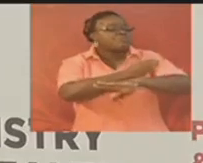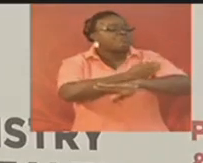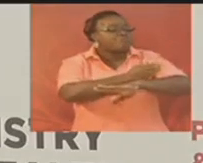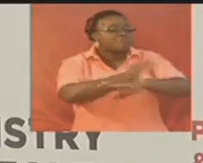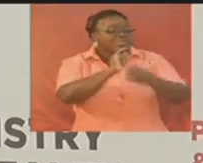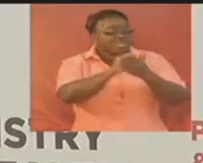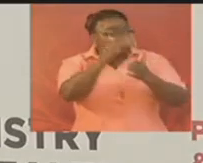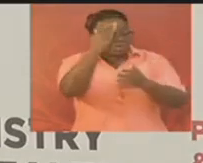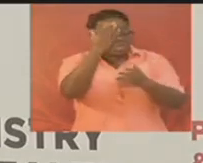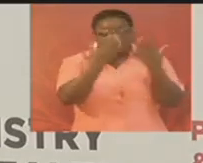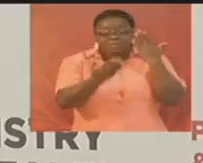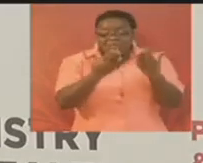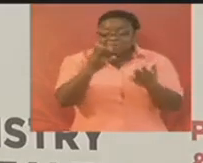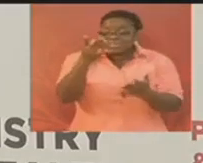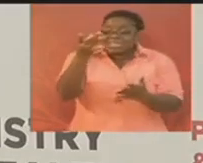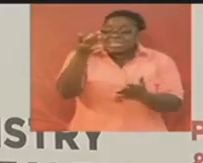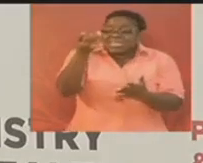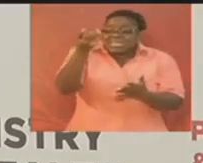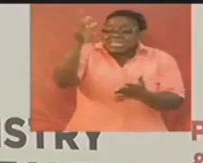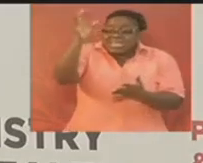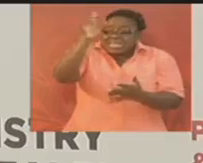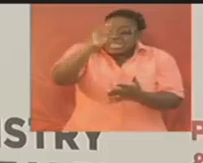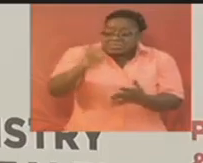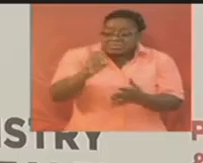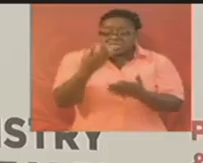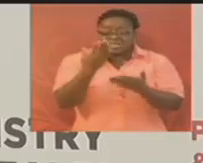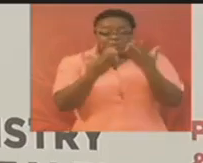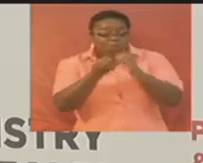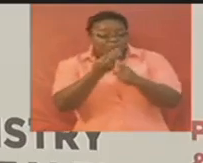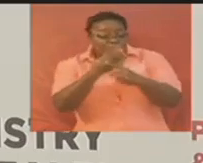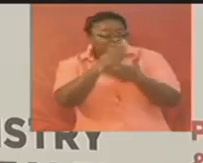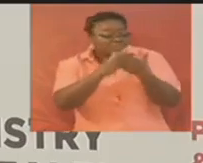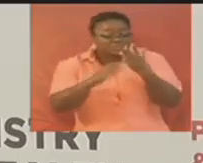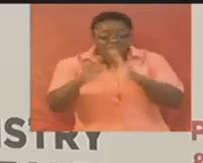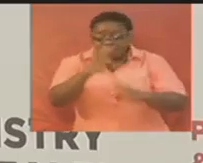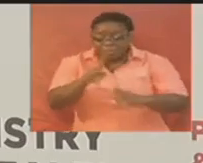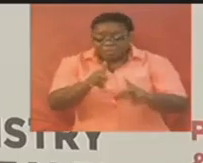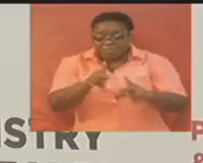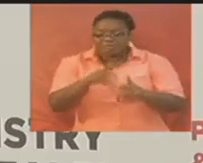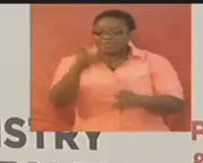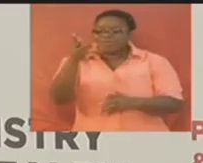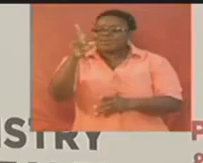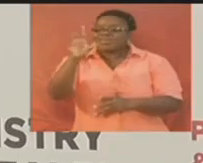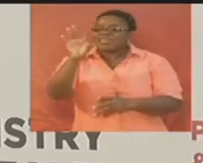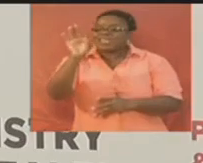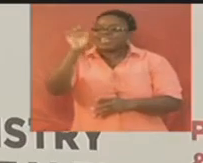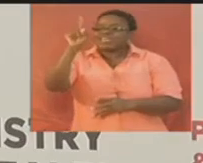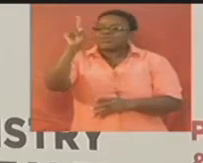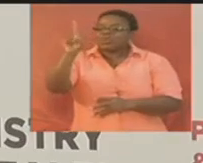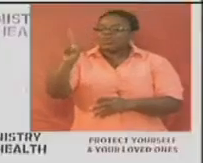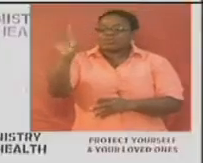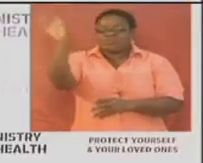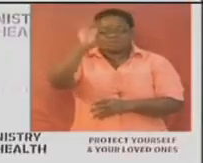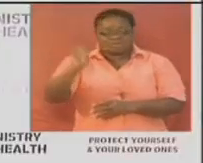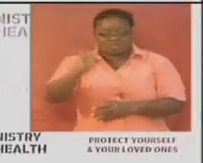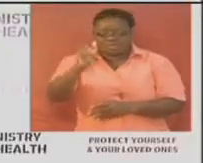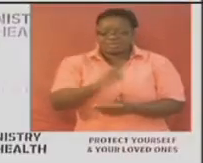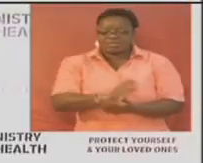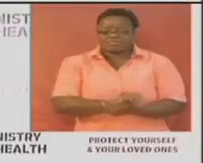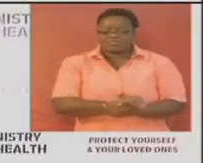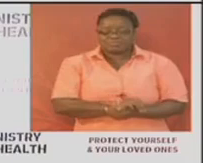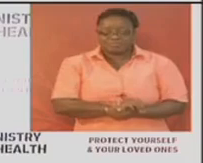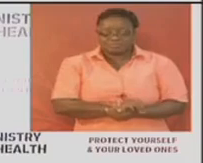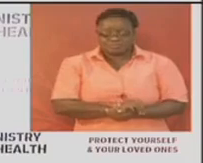80%, though it can be as much as 91% in certain subpopulations. So just to add that.